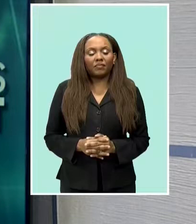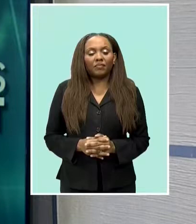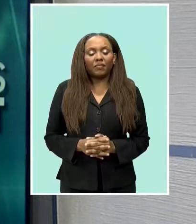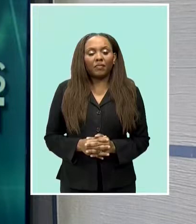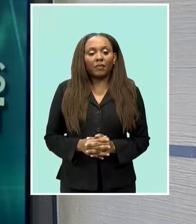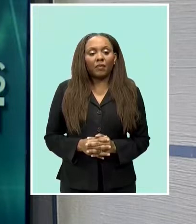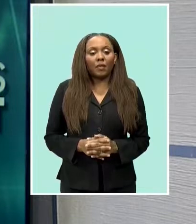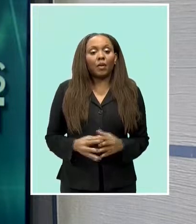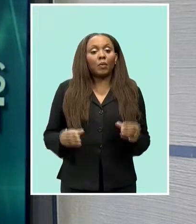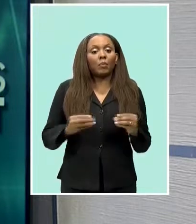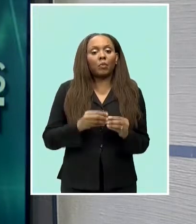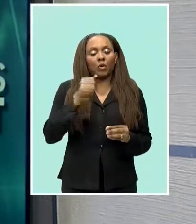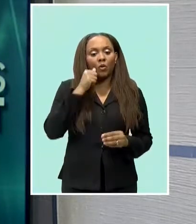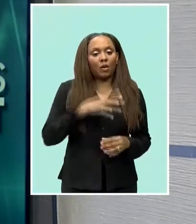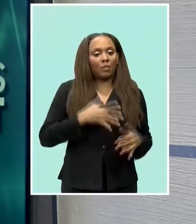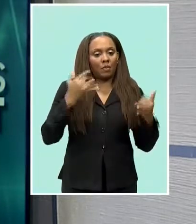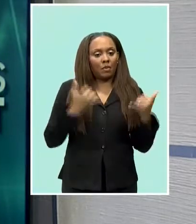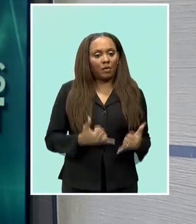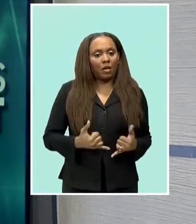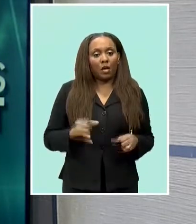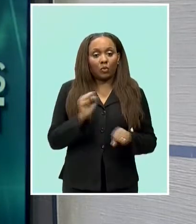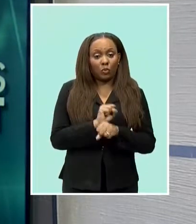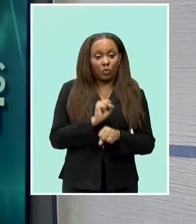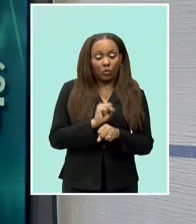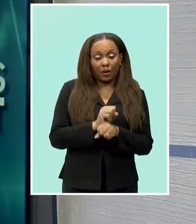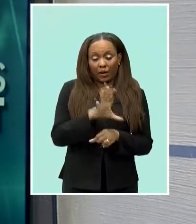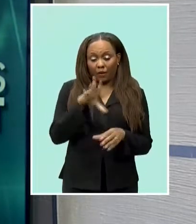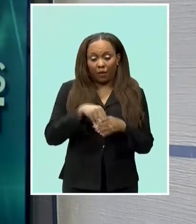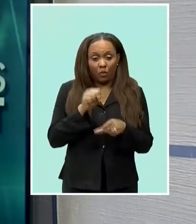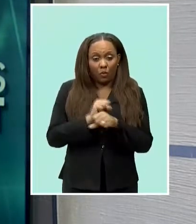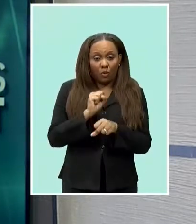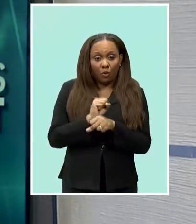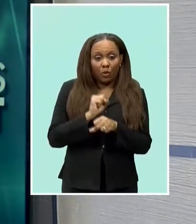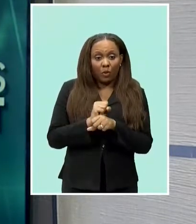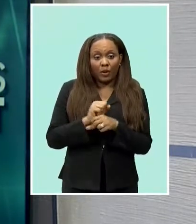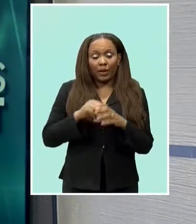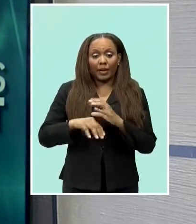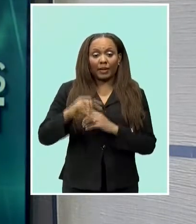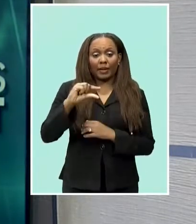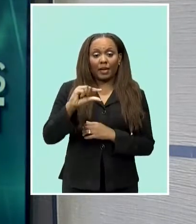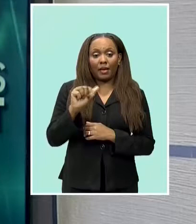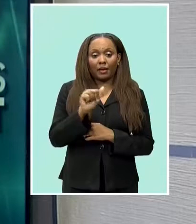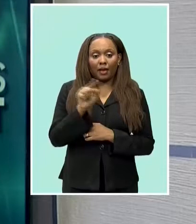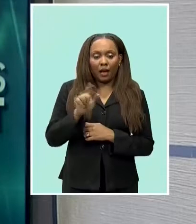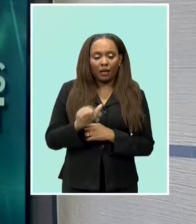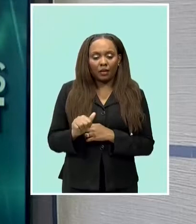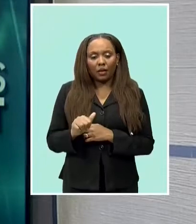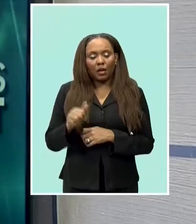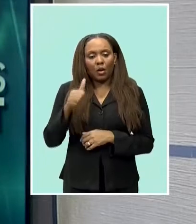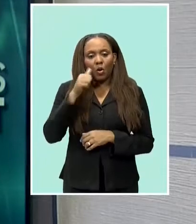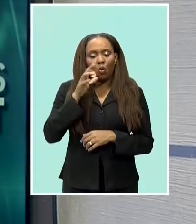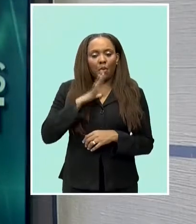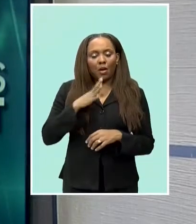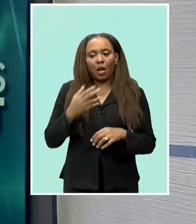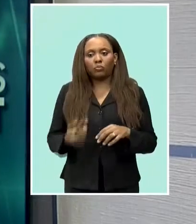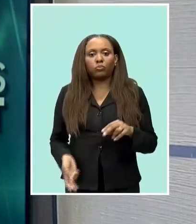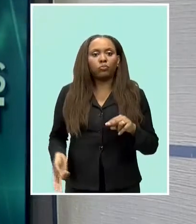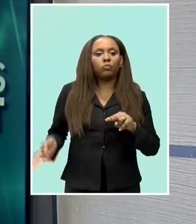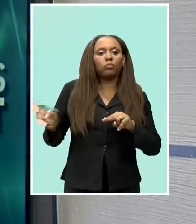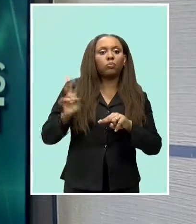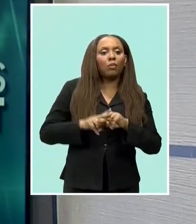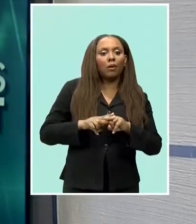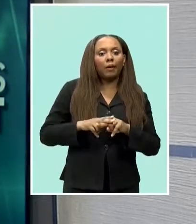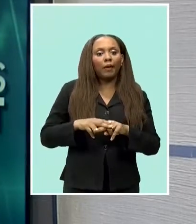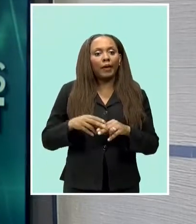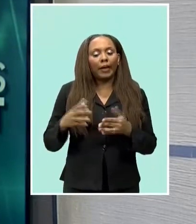More women than ever before are making up a part of Gaza's workforce. Unemployment is at record levels, and women are setting up their own businesses